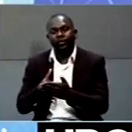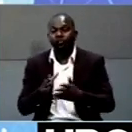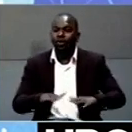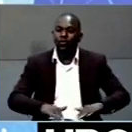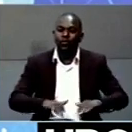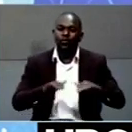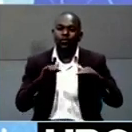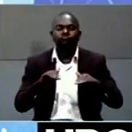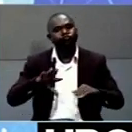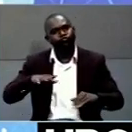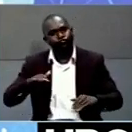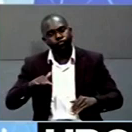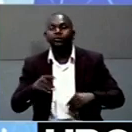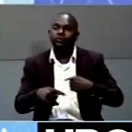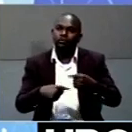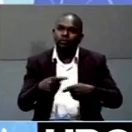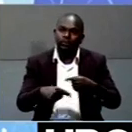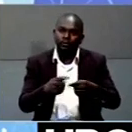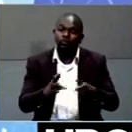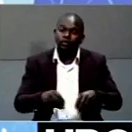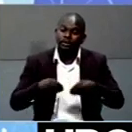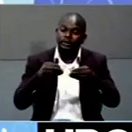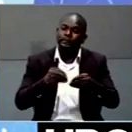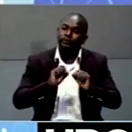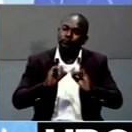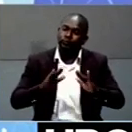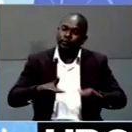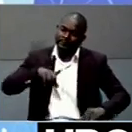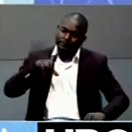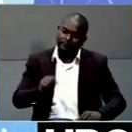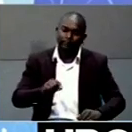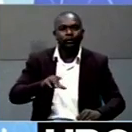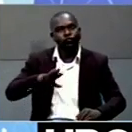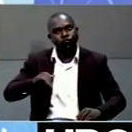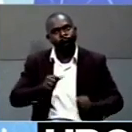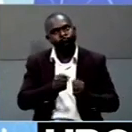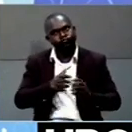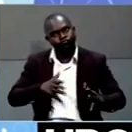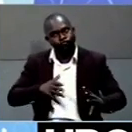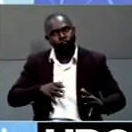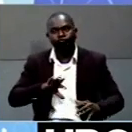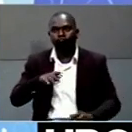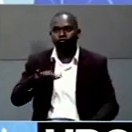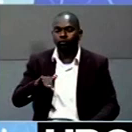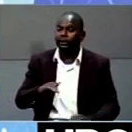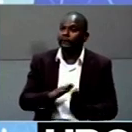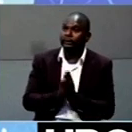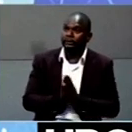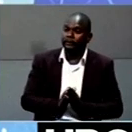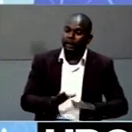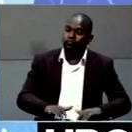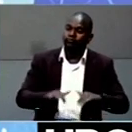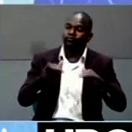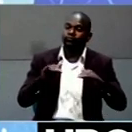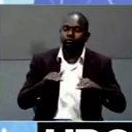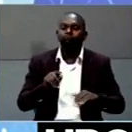the water body will continue providing cheap, clean and safe water. As Benard Yiga reports, the flood-stricken areas in